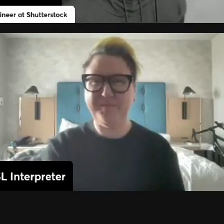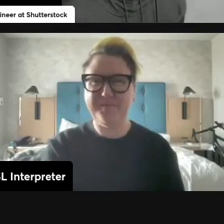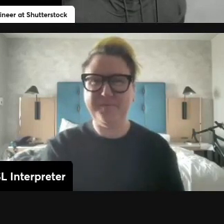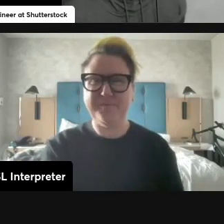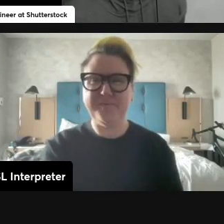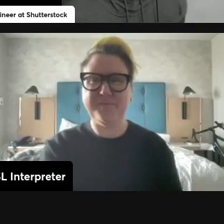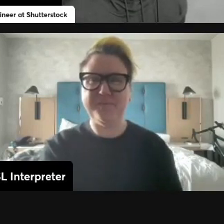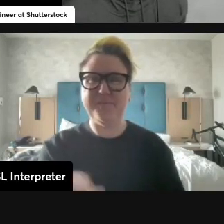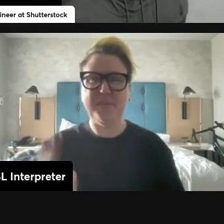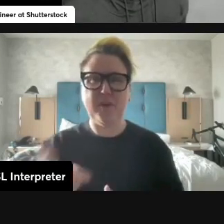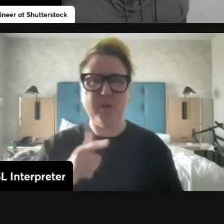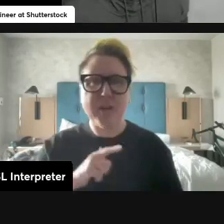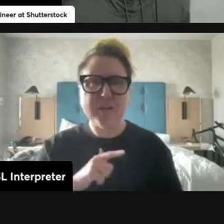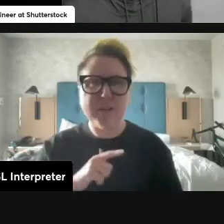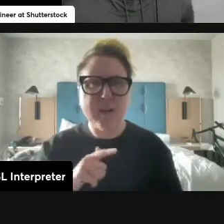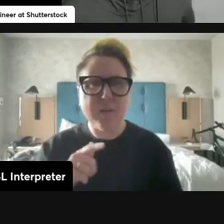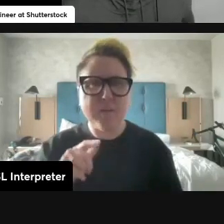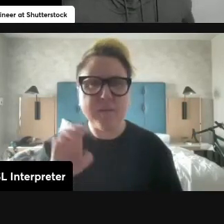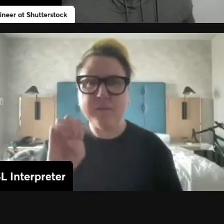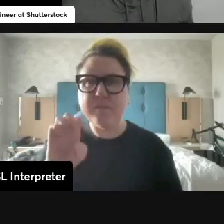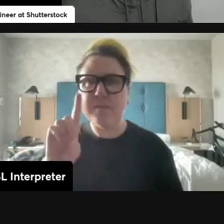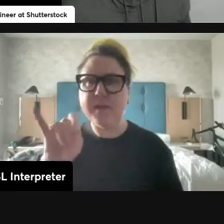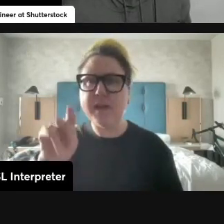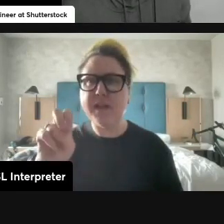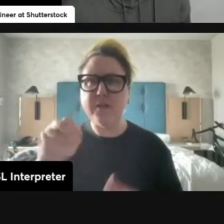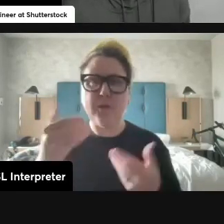And go I'll next. go over. Yeah, sorry, Eddie.